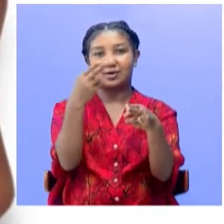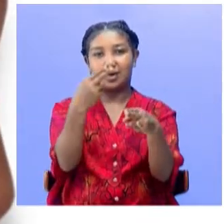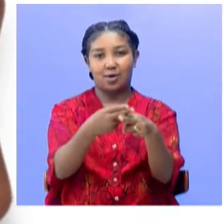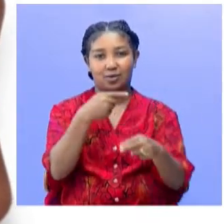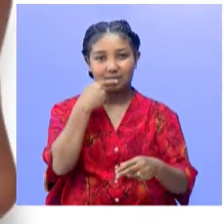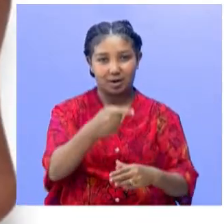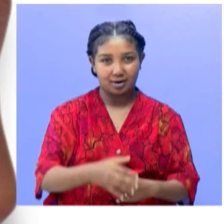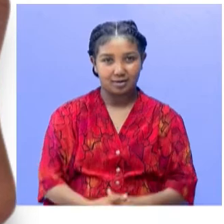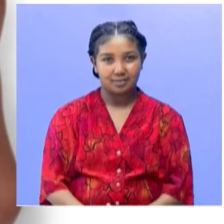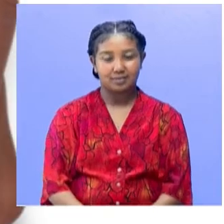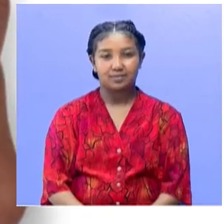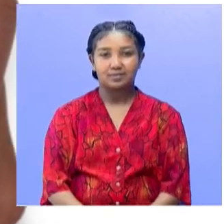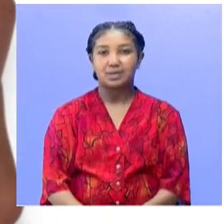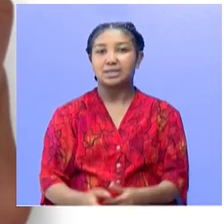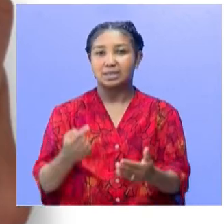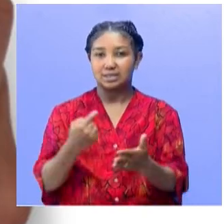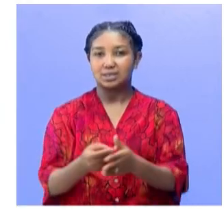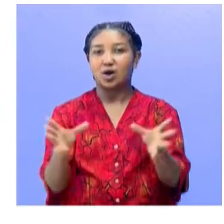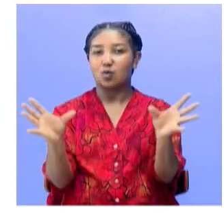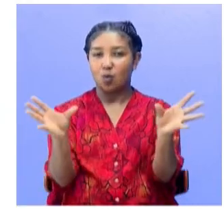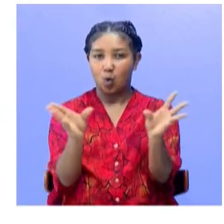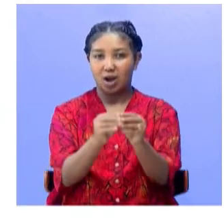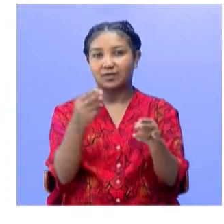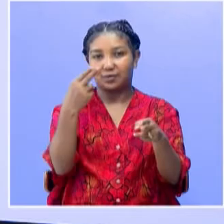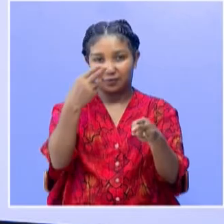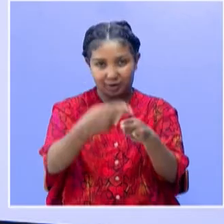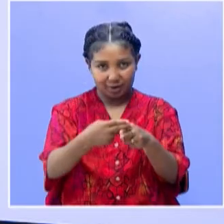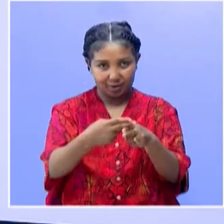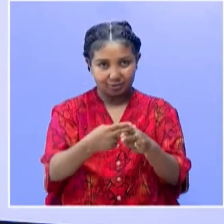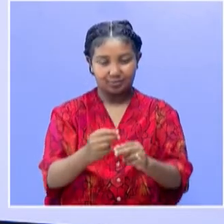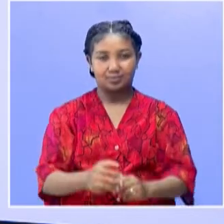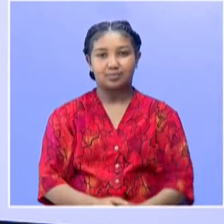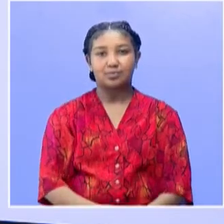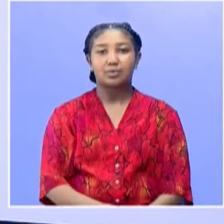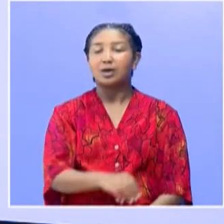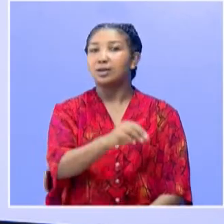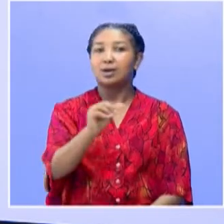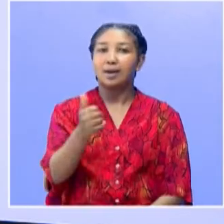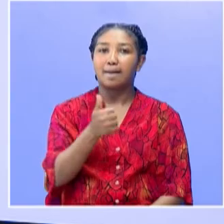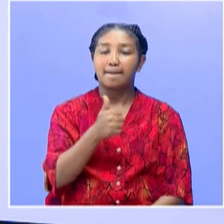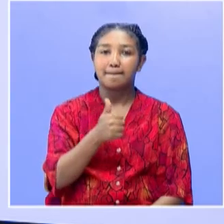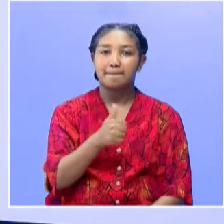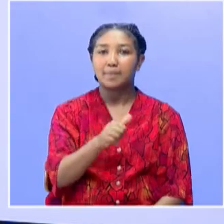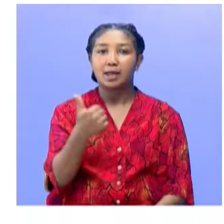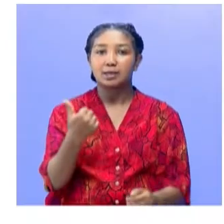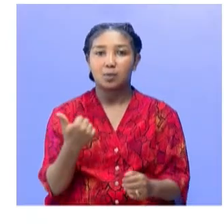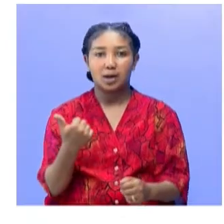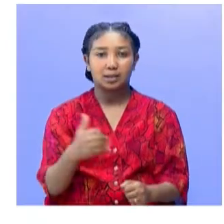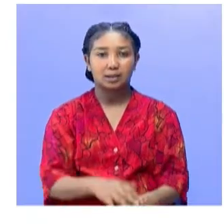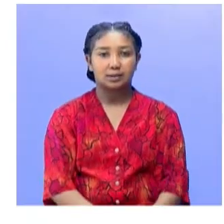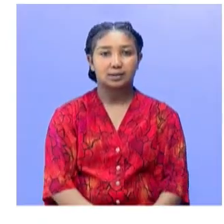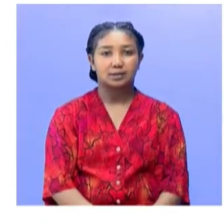noun. This is collective noun. Yes? What else? Another one